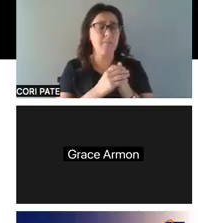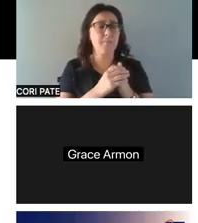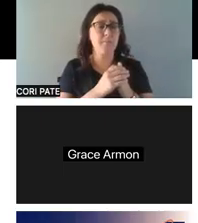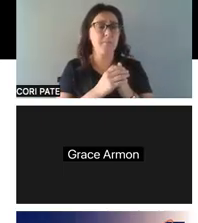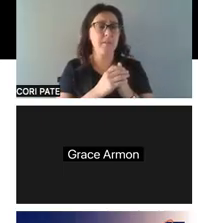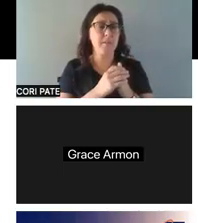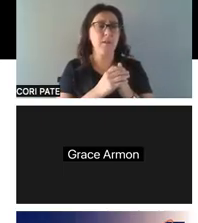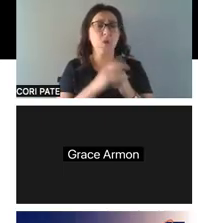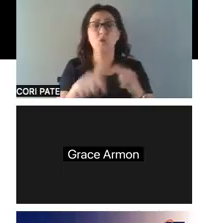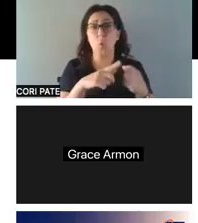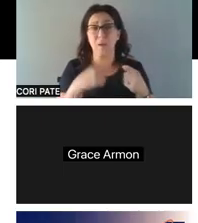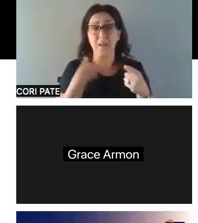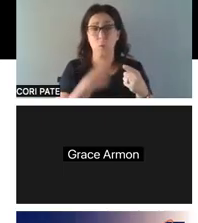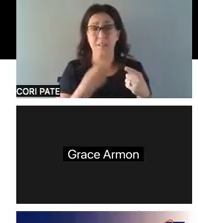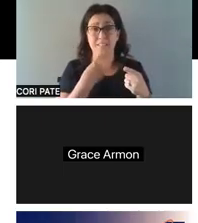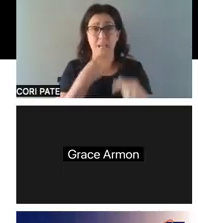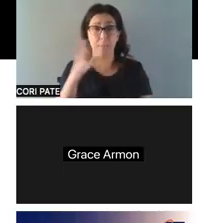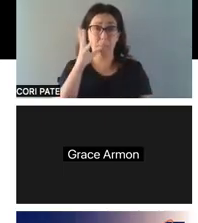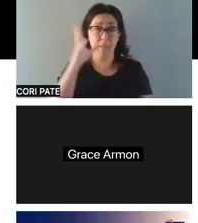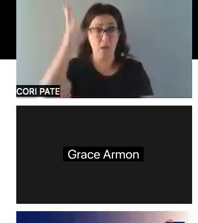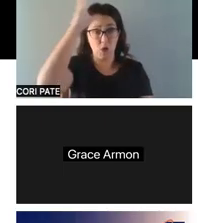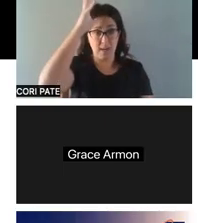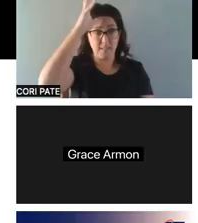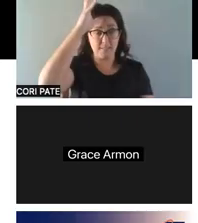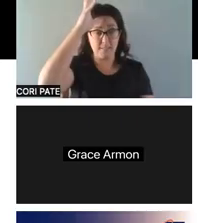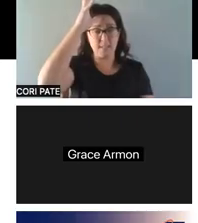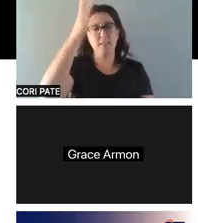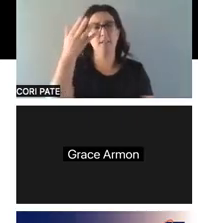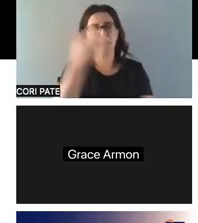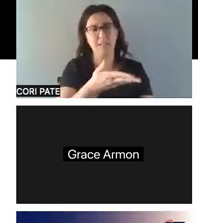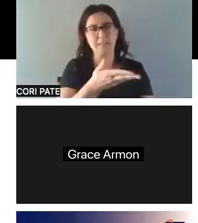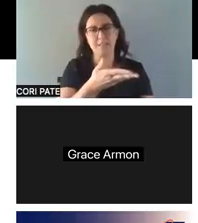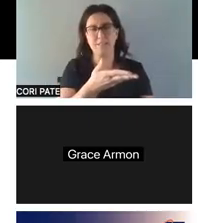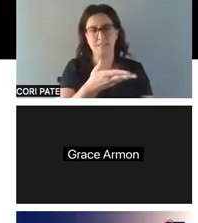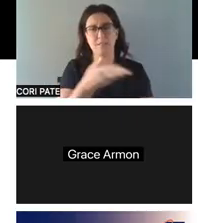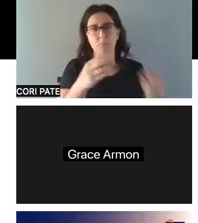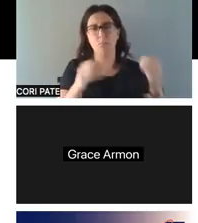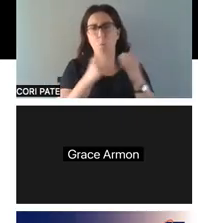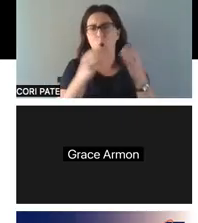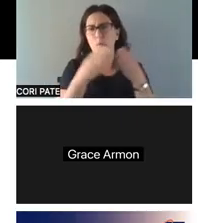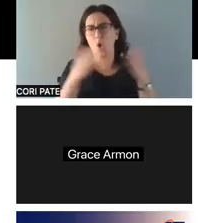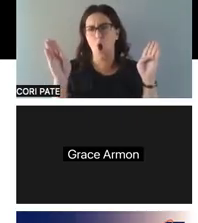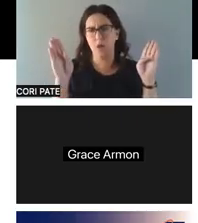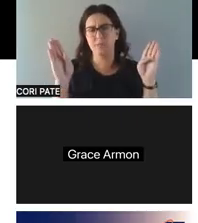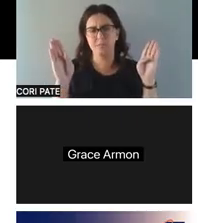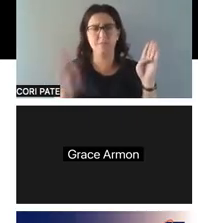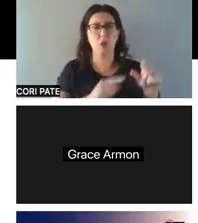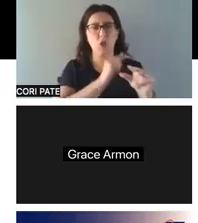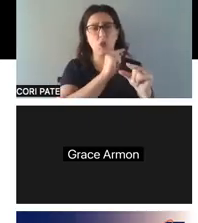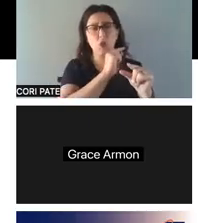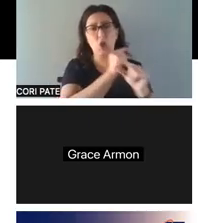say parents here, but in this context is more so a broader guardians